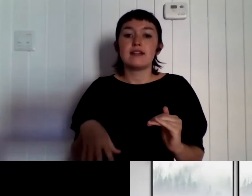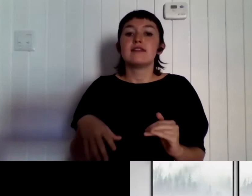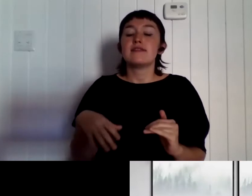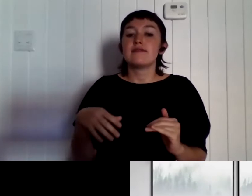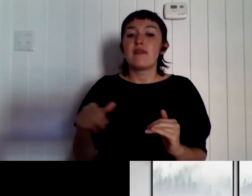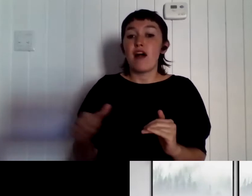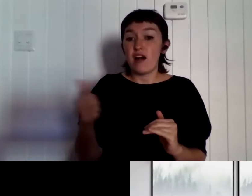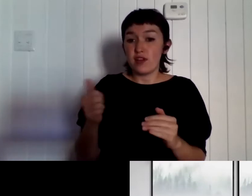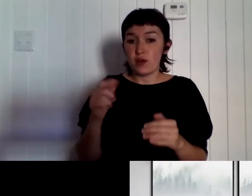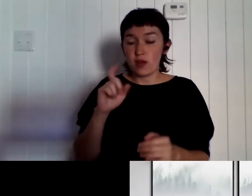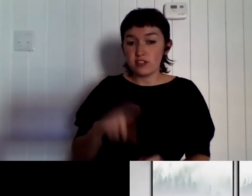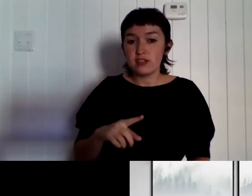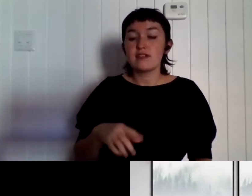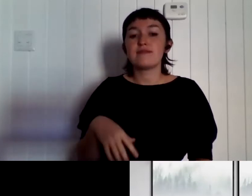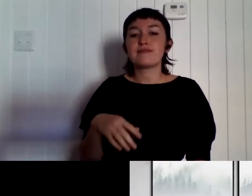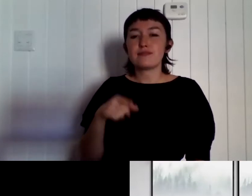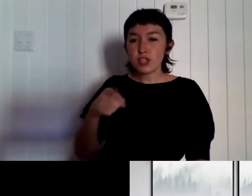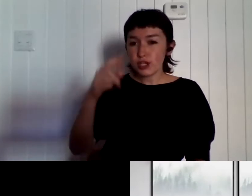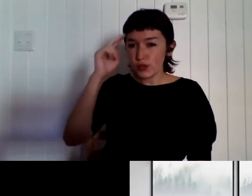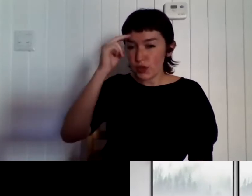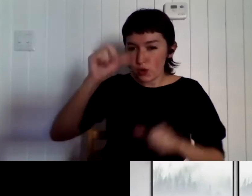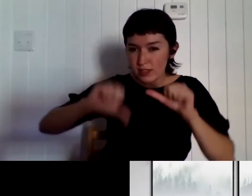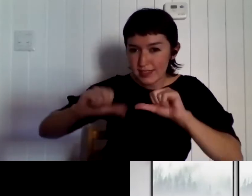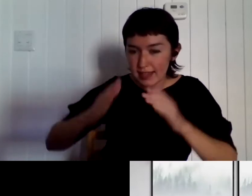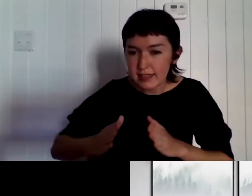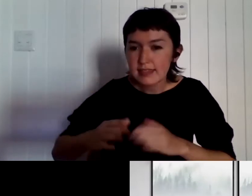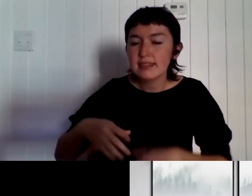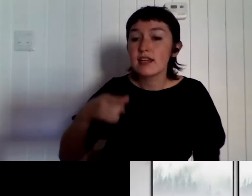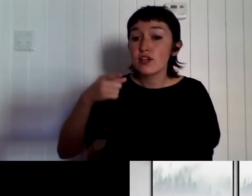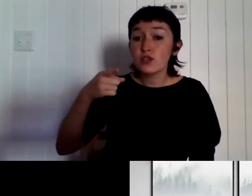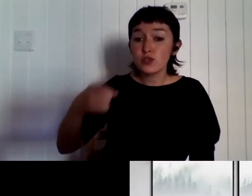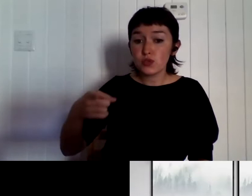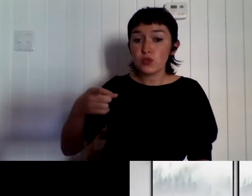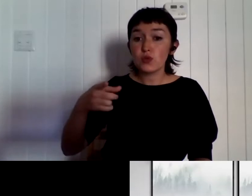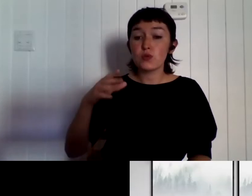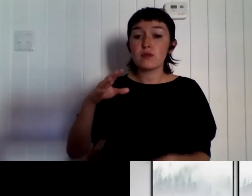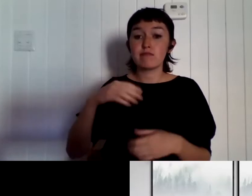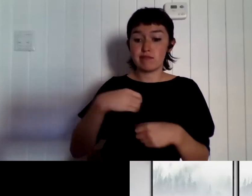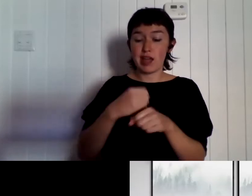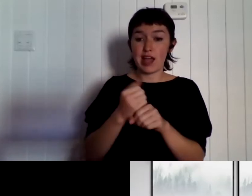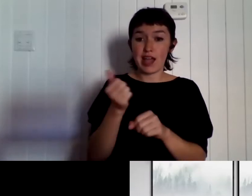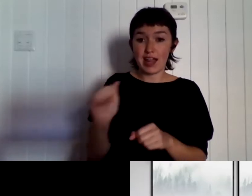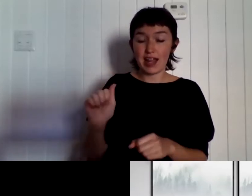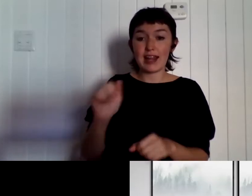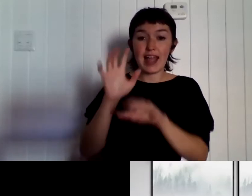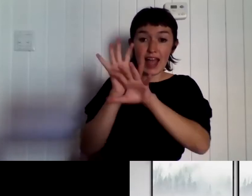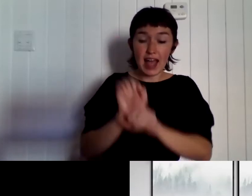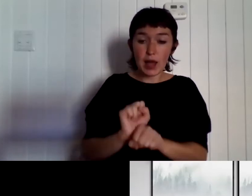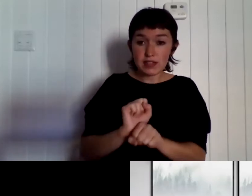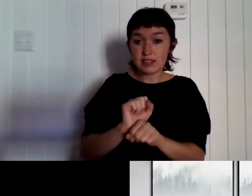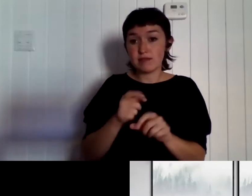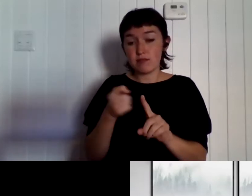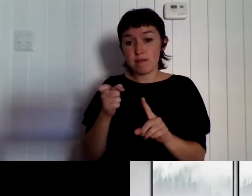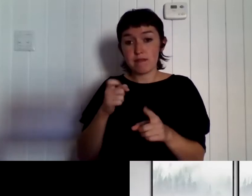brain and how our behaviors change the brain. Have you created any habits after becoming a neuroscientist? I like